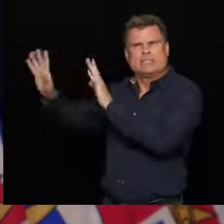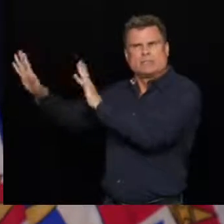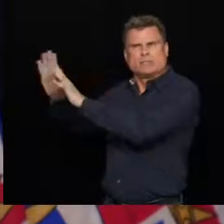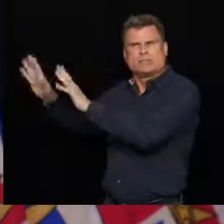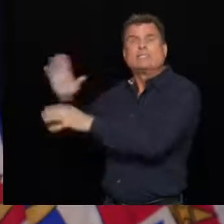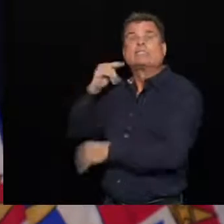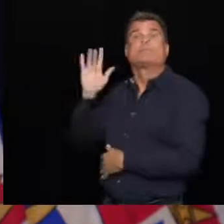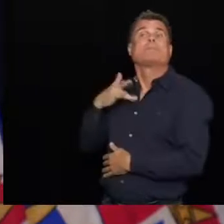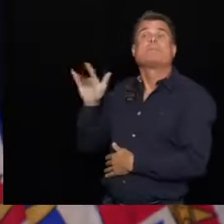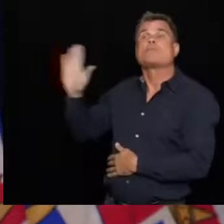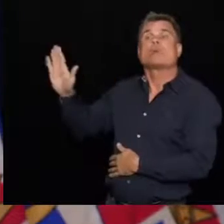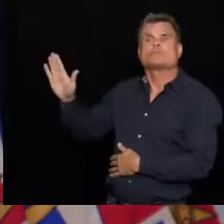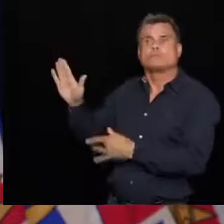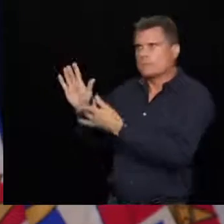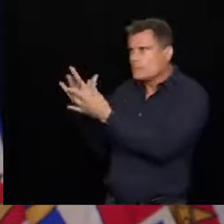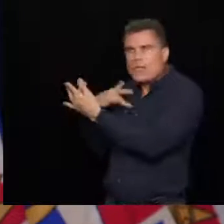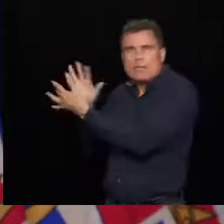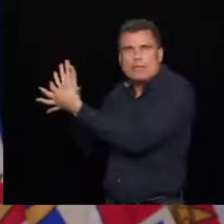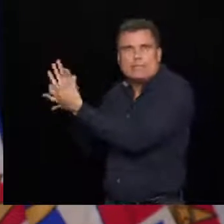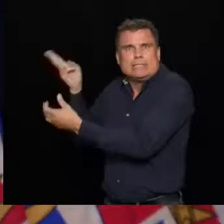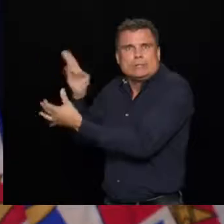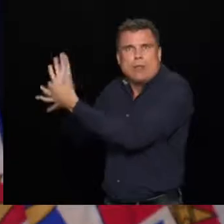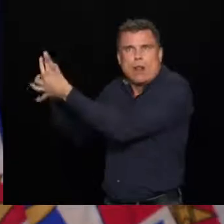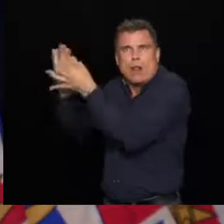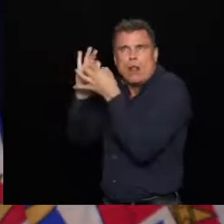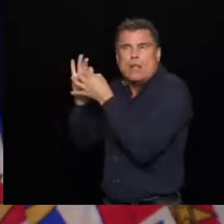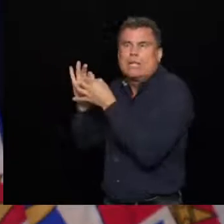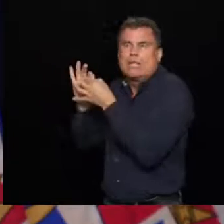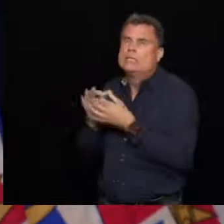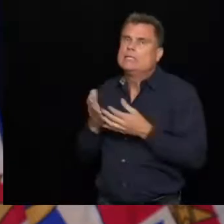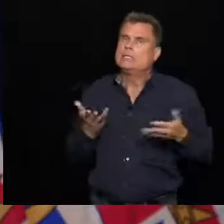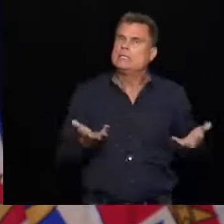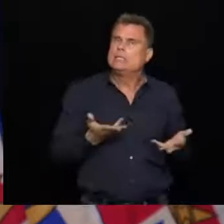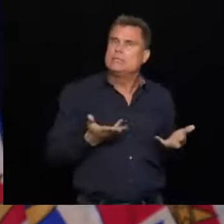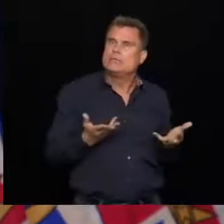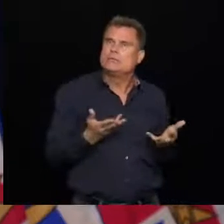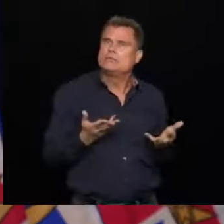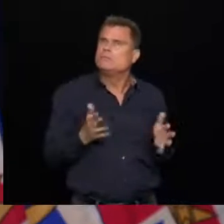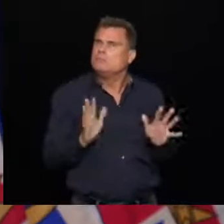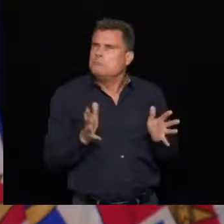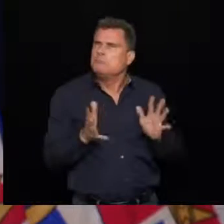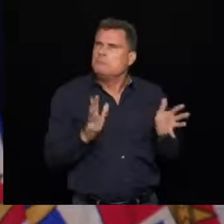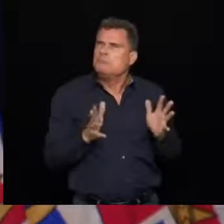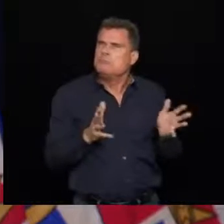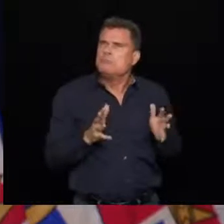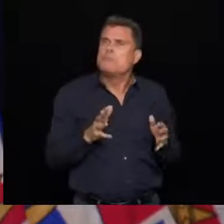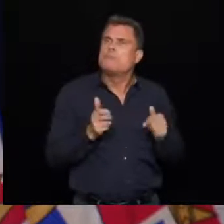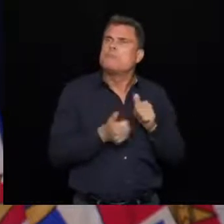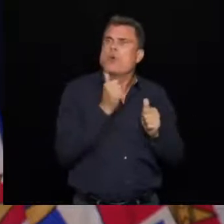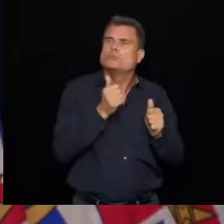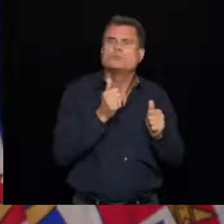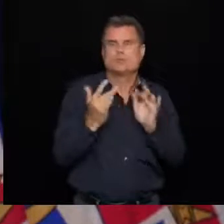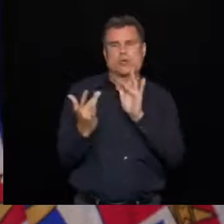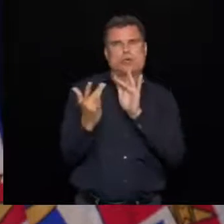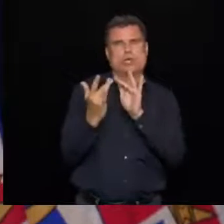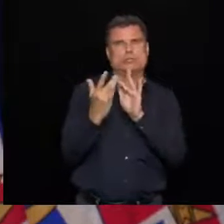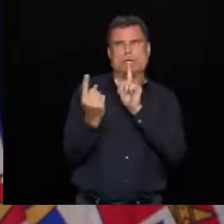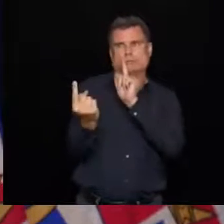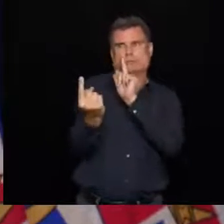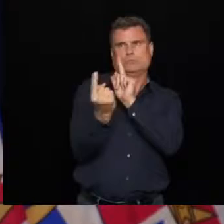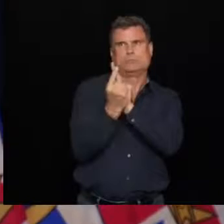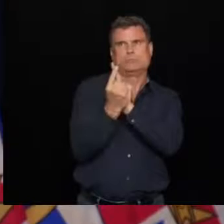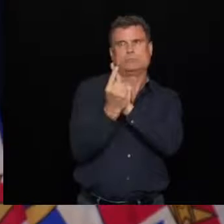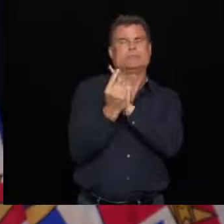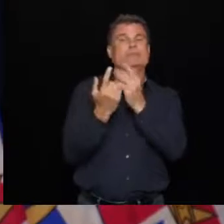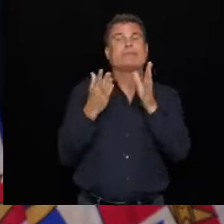we have linked to a known other case or a contact or a cluster or an outbreak. So those are things